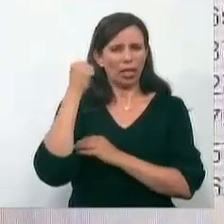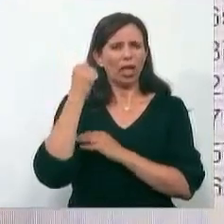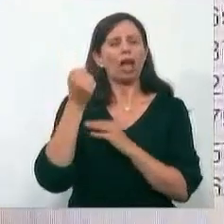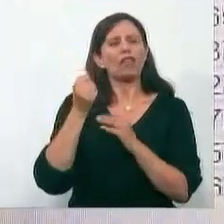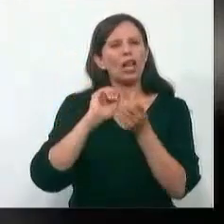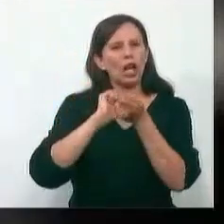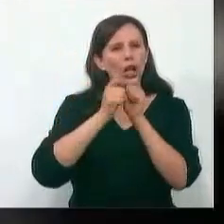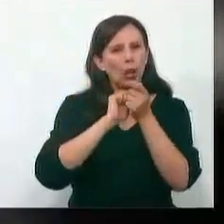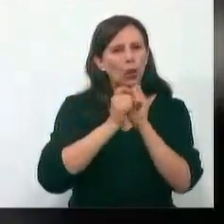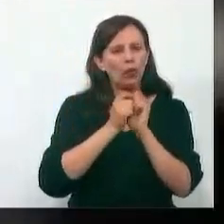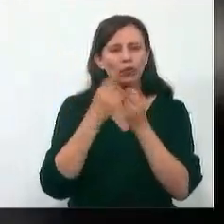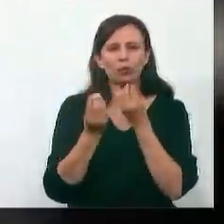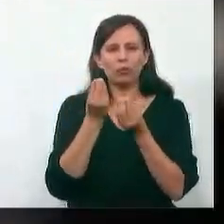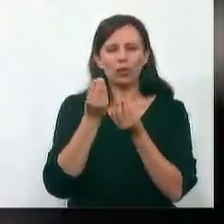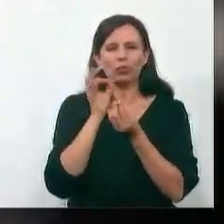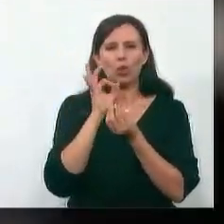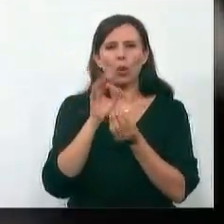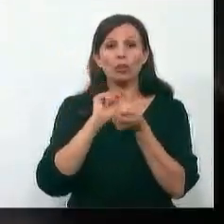what the test detects.